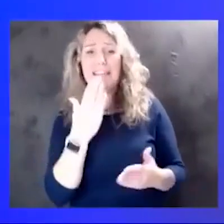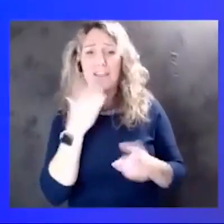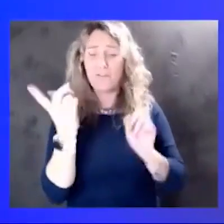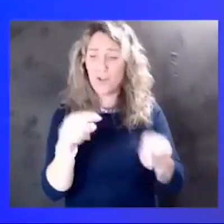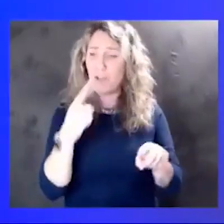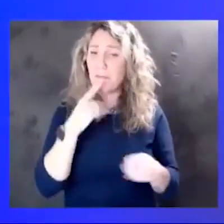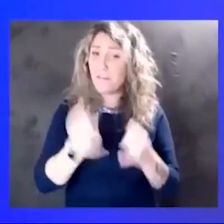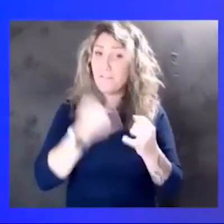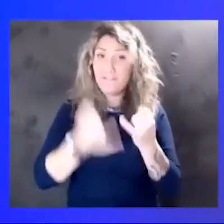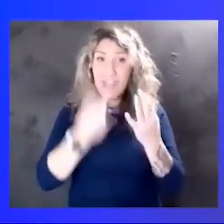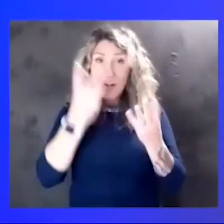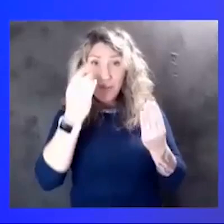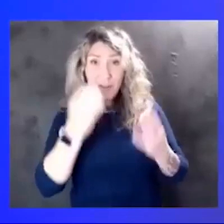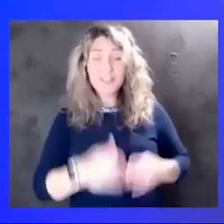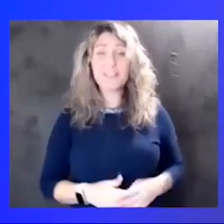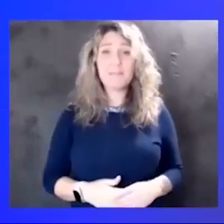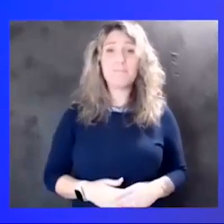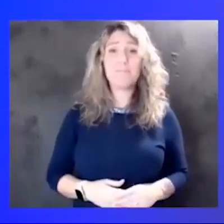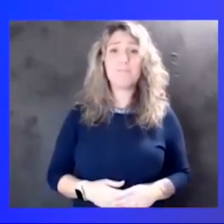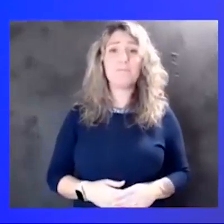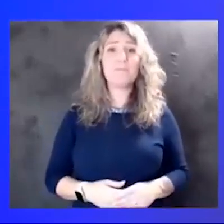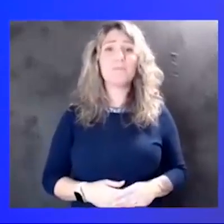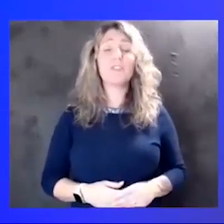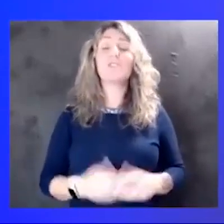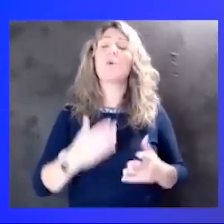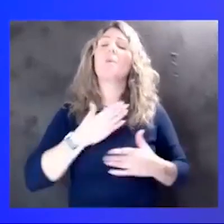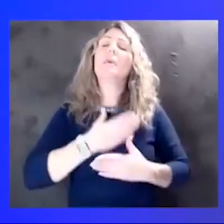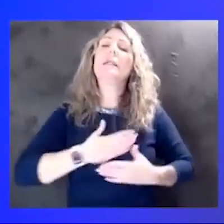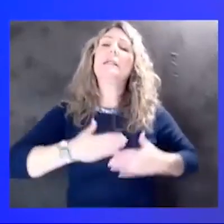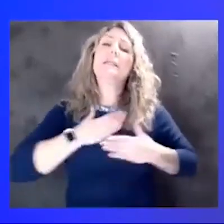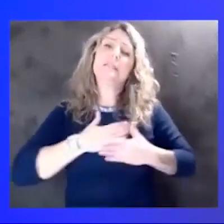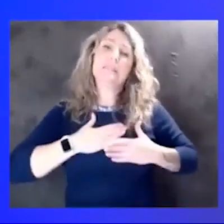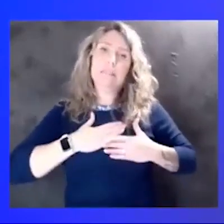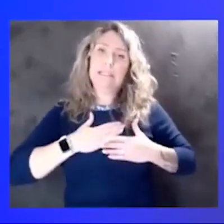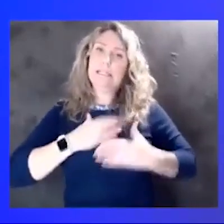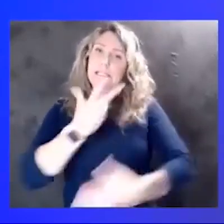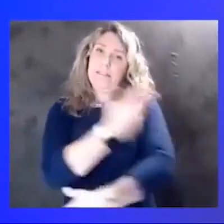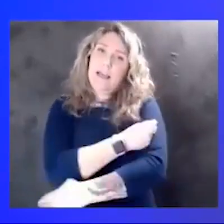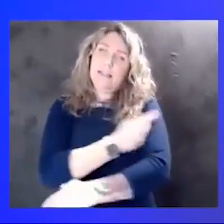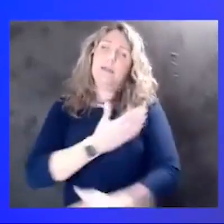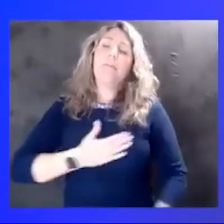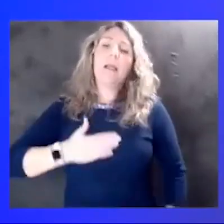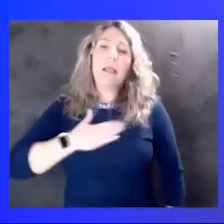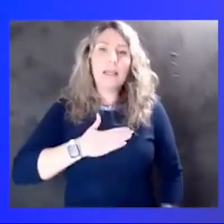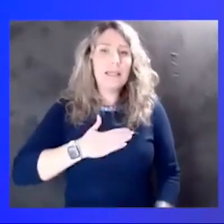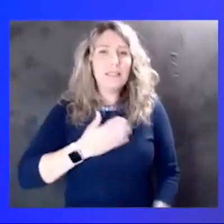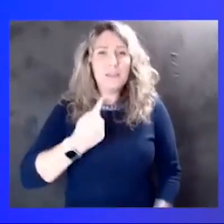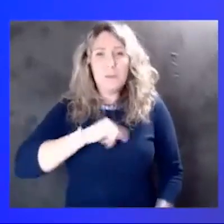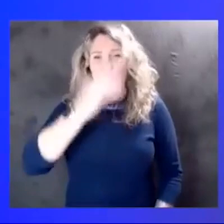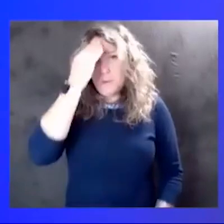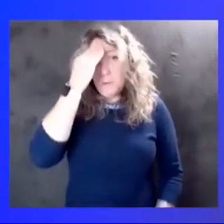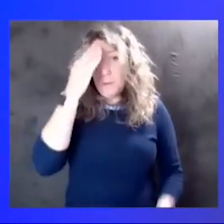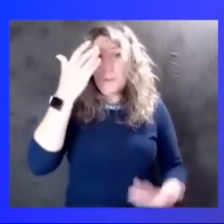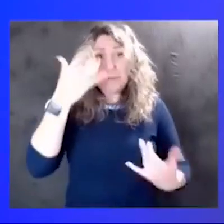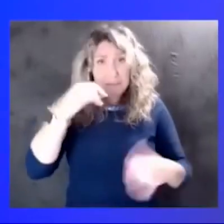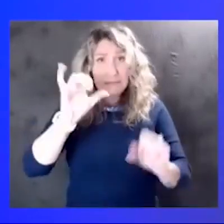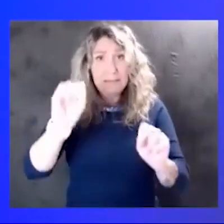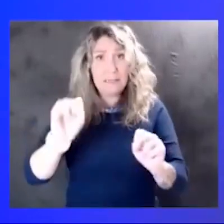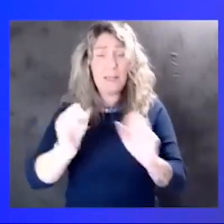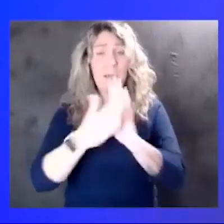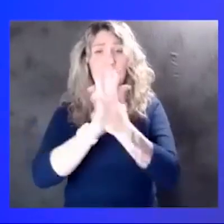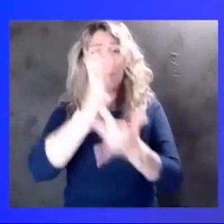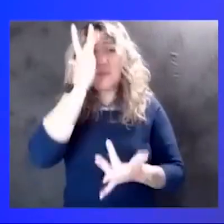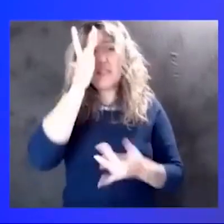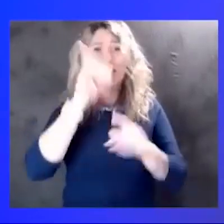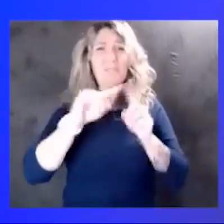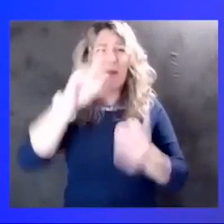I think take home from this is please get vaccinated. We know that you can still get sick, but the goal is to reduce hospitalization and death and to reduce the